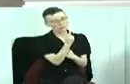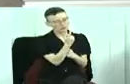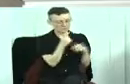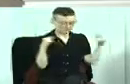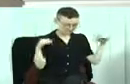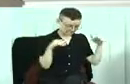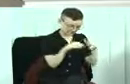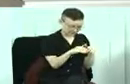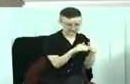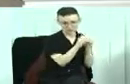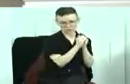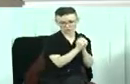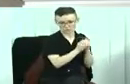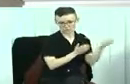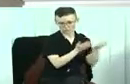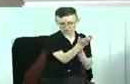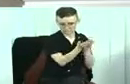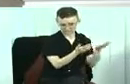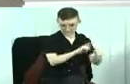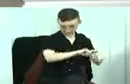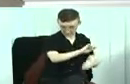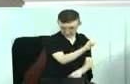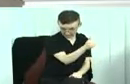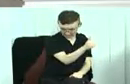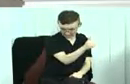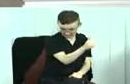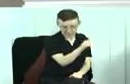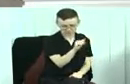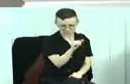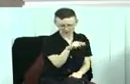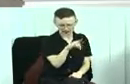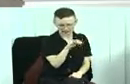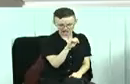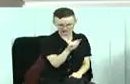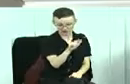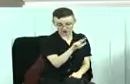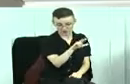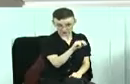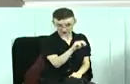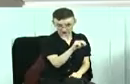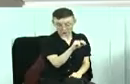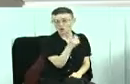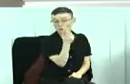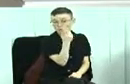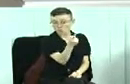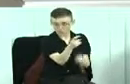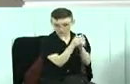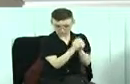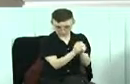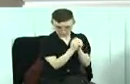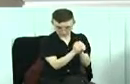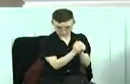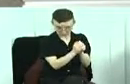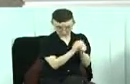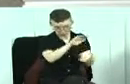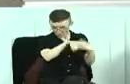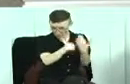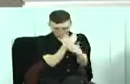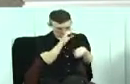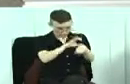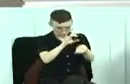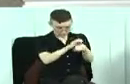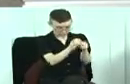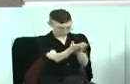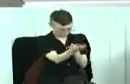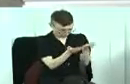combined worship service, and that's going to be at 10 a.m. So on April 30th, one worship service, all church worship, that is